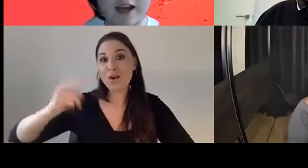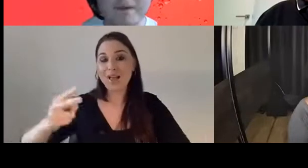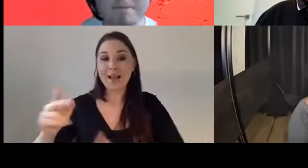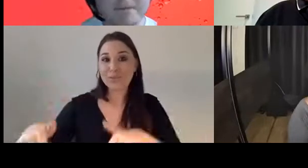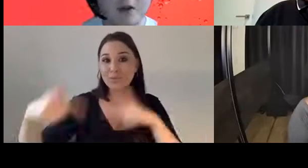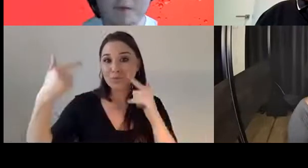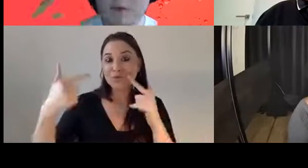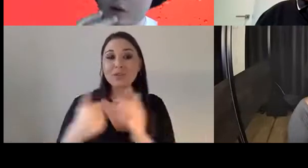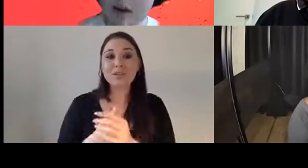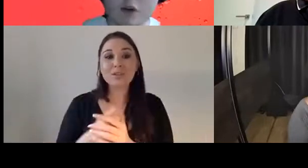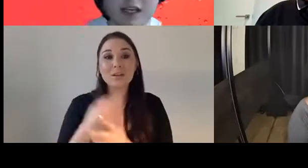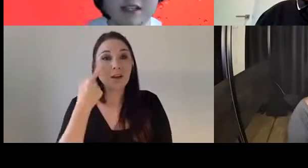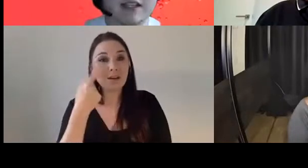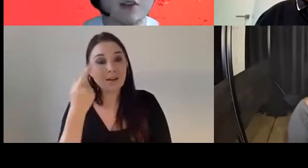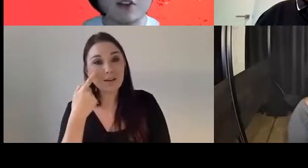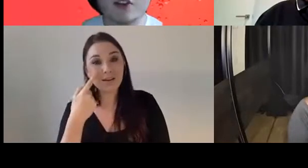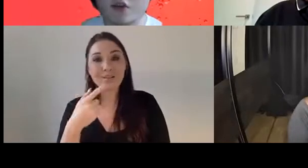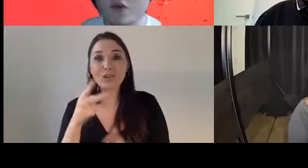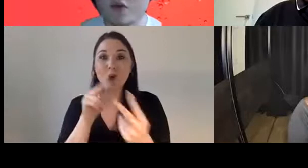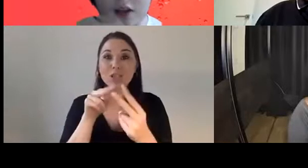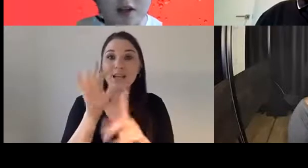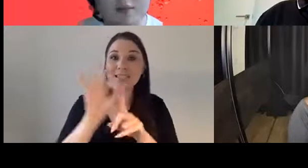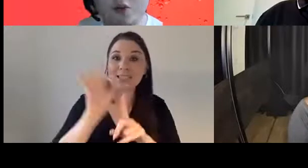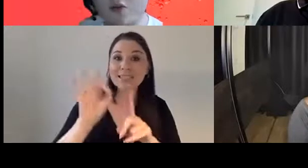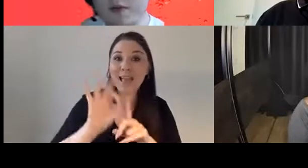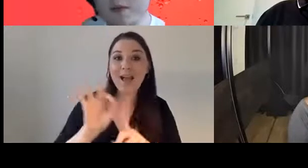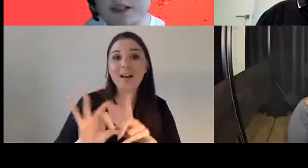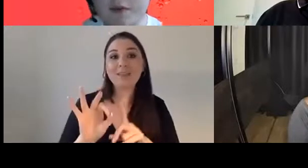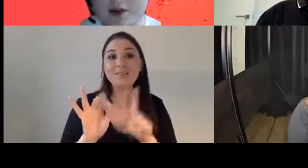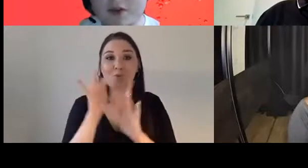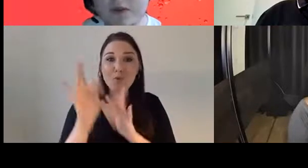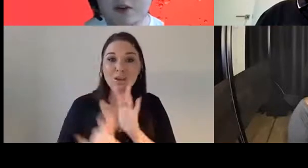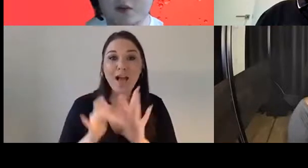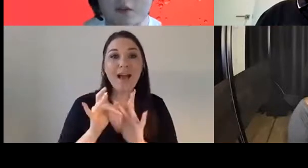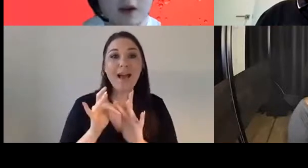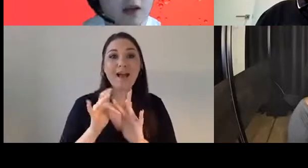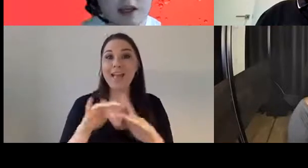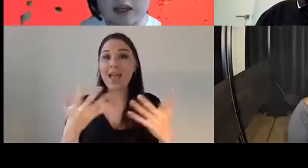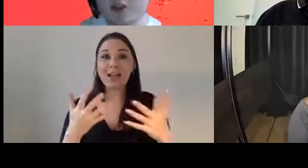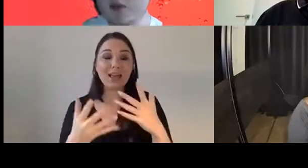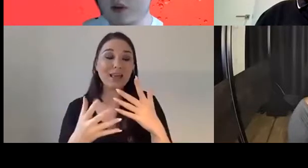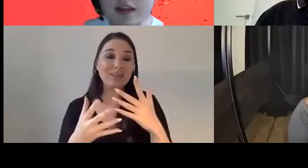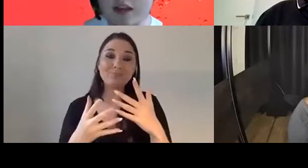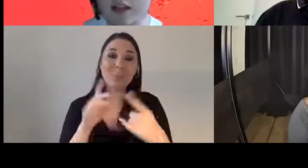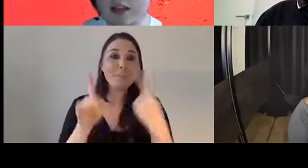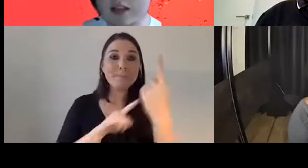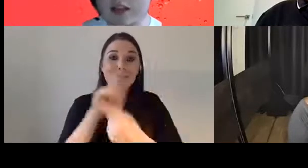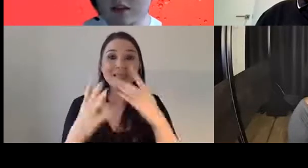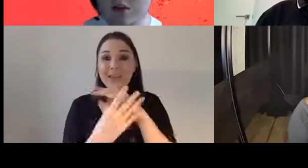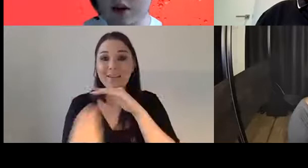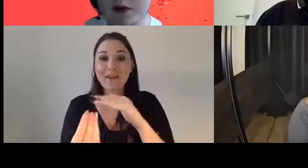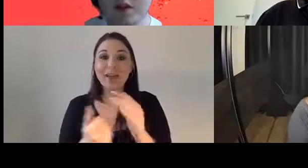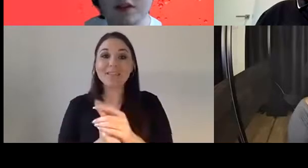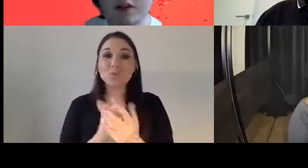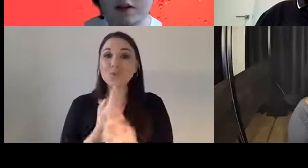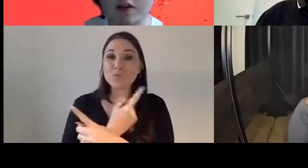tuned. You can find all of our contact details on the socials, and I'm sure of the meeting invites you found as well. But yeah, just want to say thanks again to